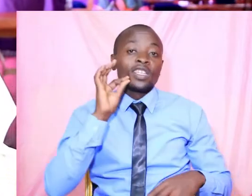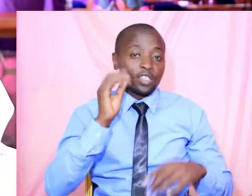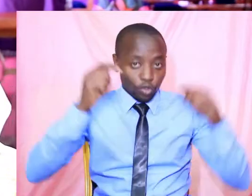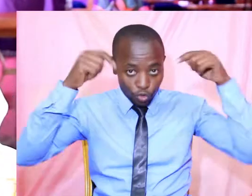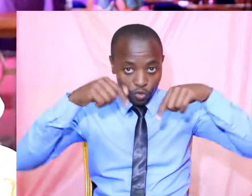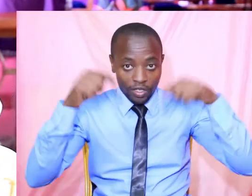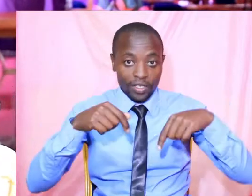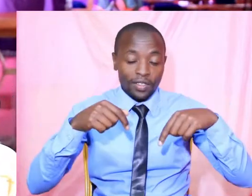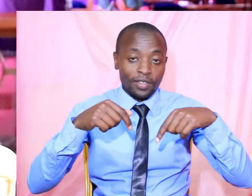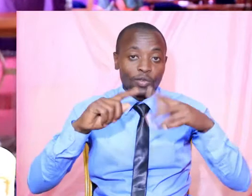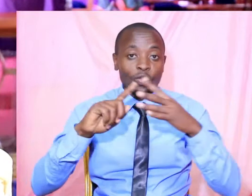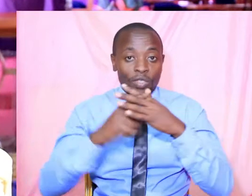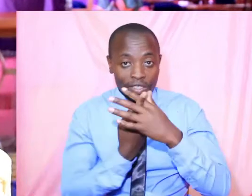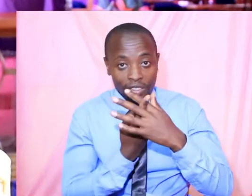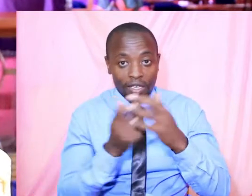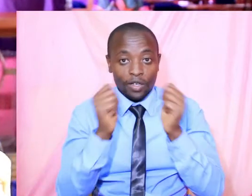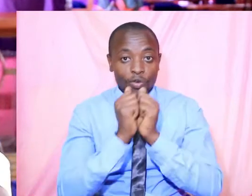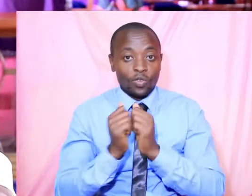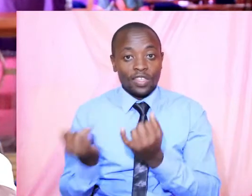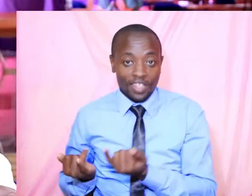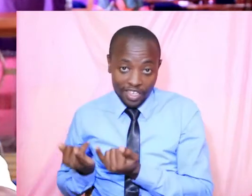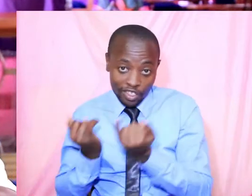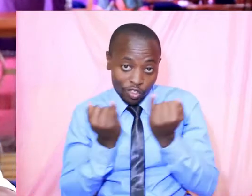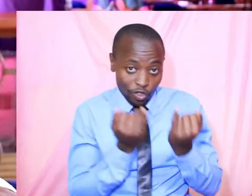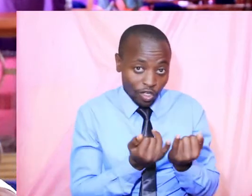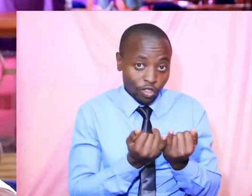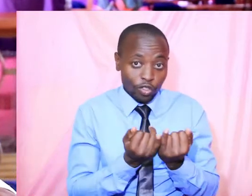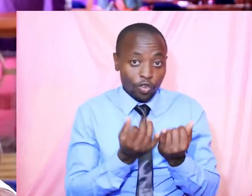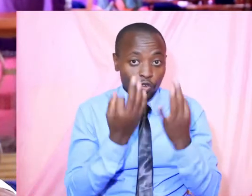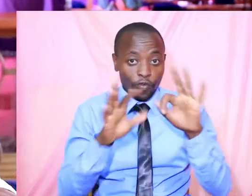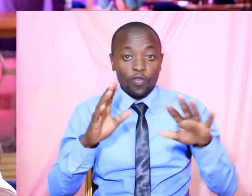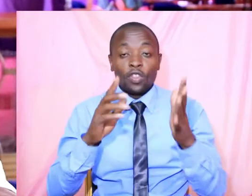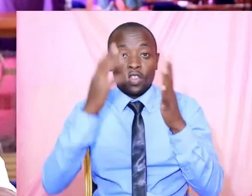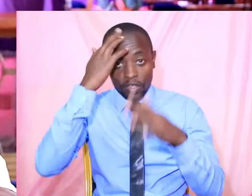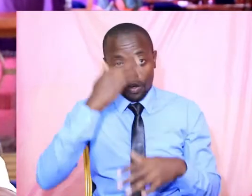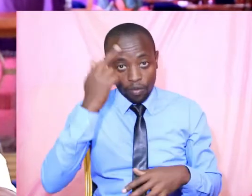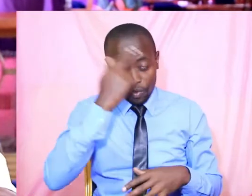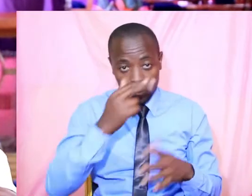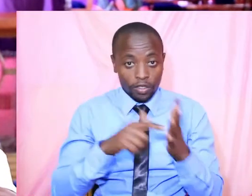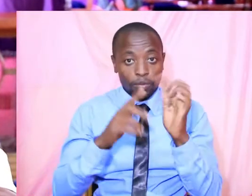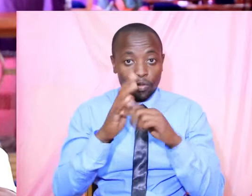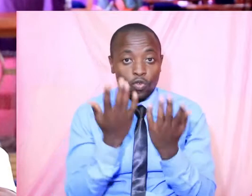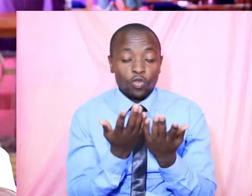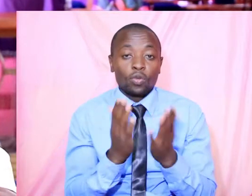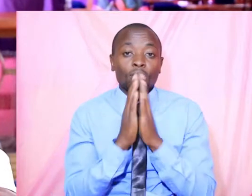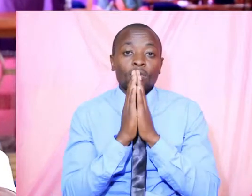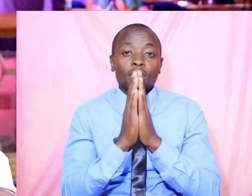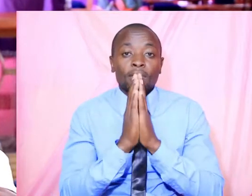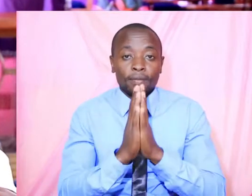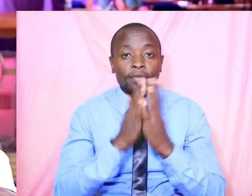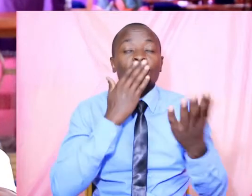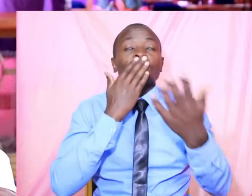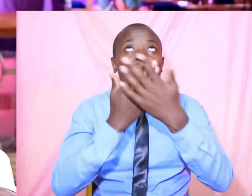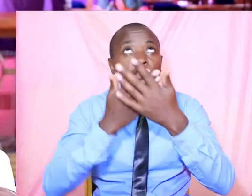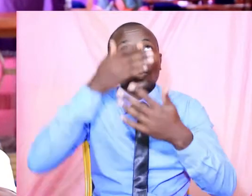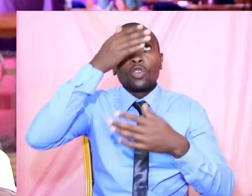today, we start with the introduction of the Book of Romans. Let us pray. We thank